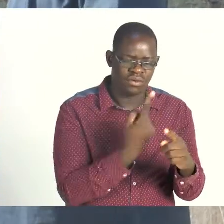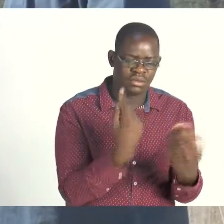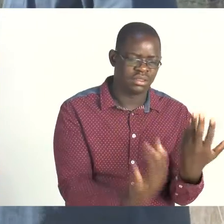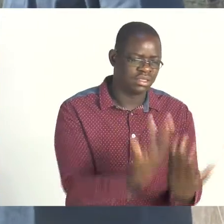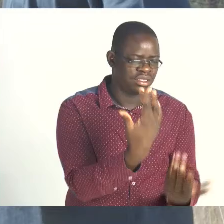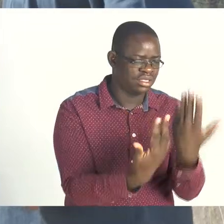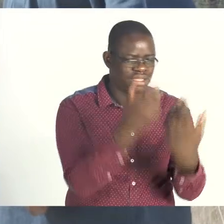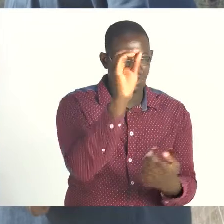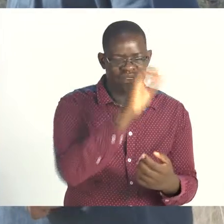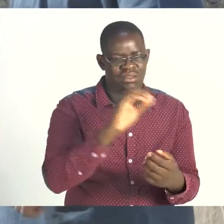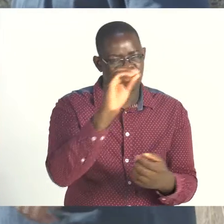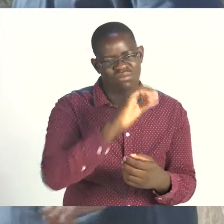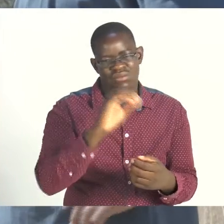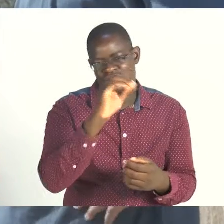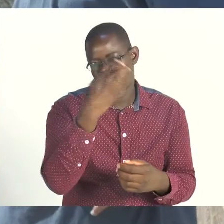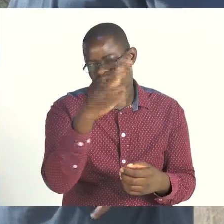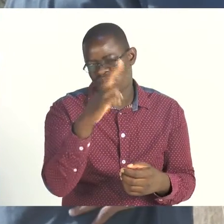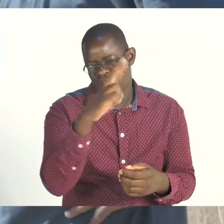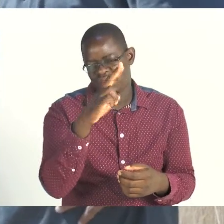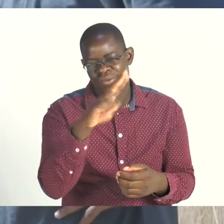land. It's not? No.